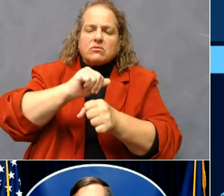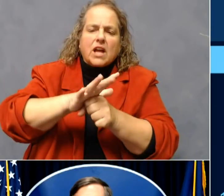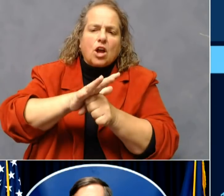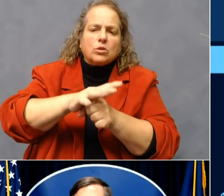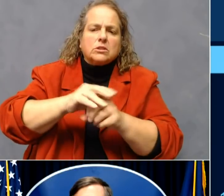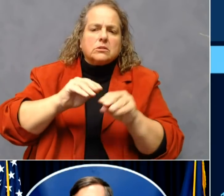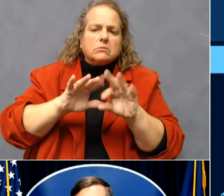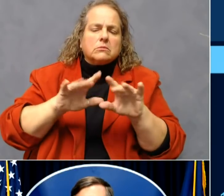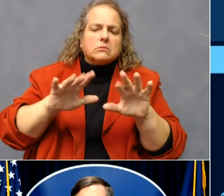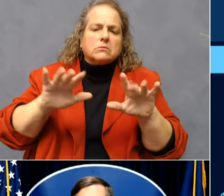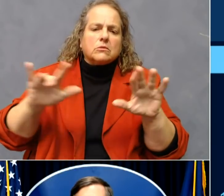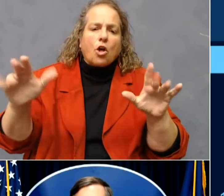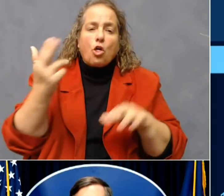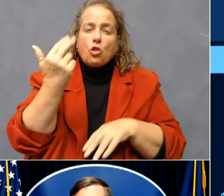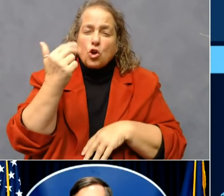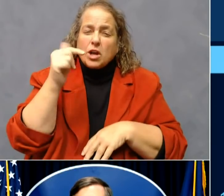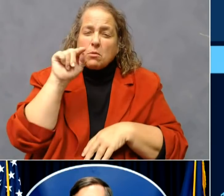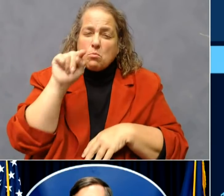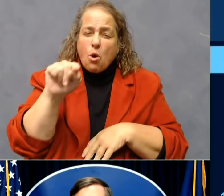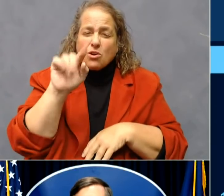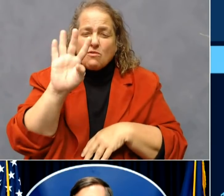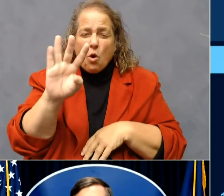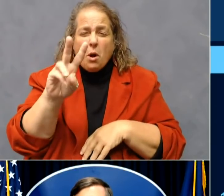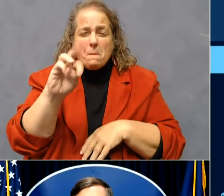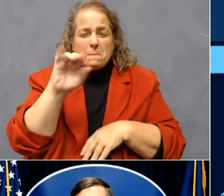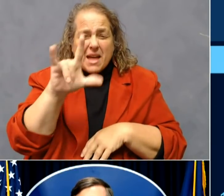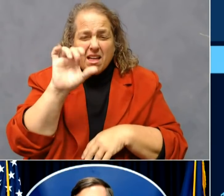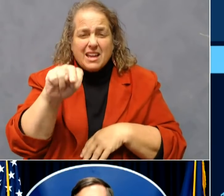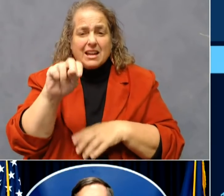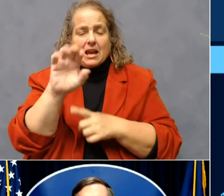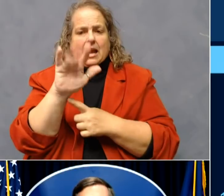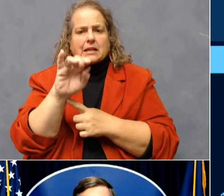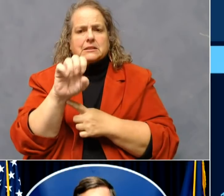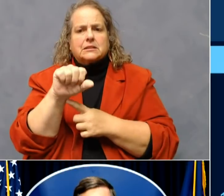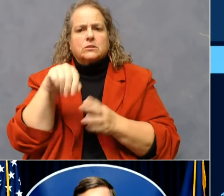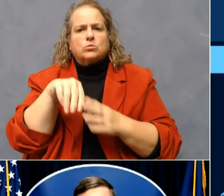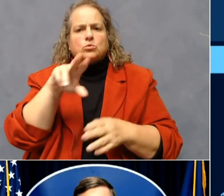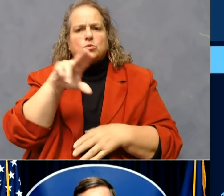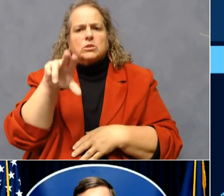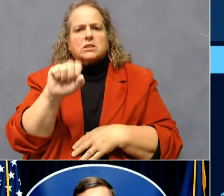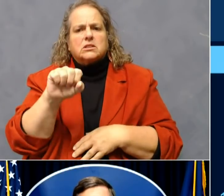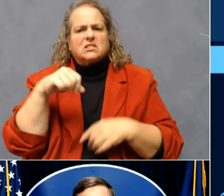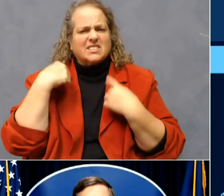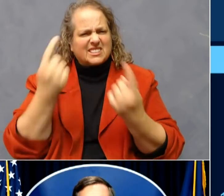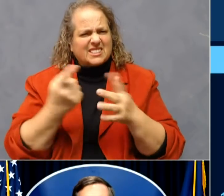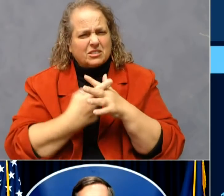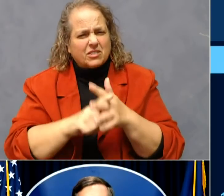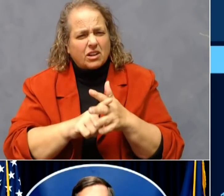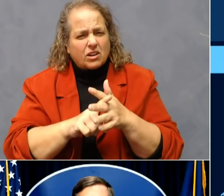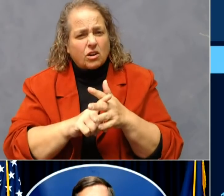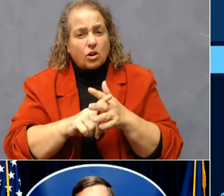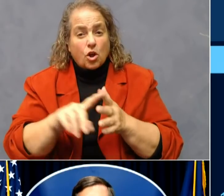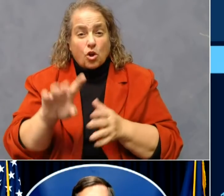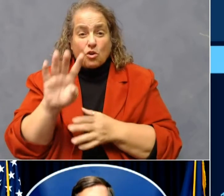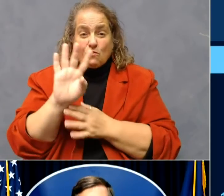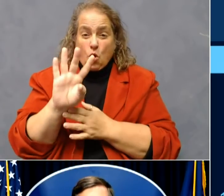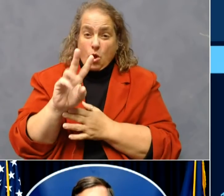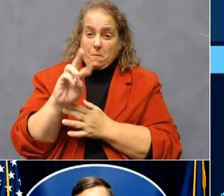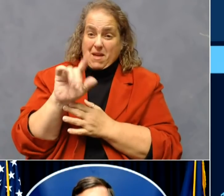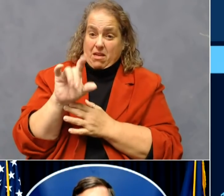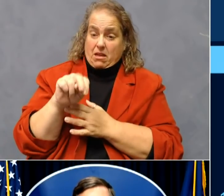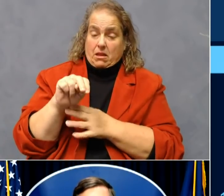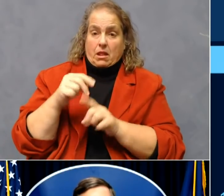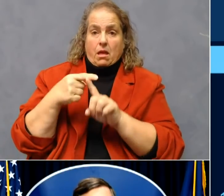million cases in the United States since this virus began. 4 million of those were just in the month of